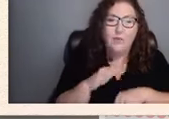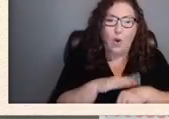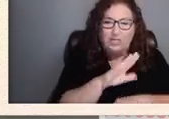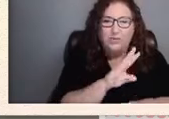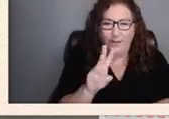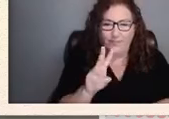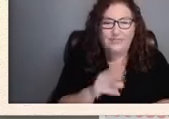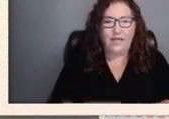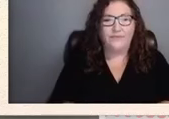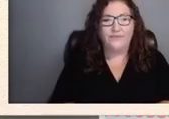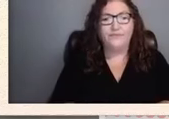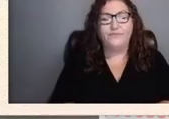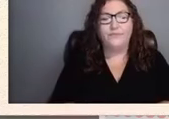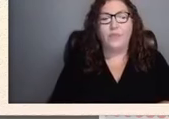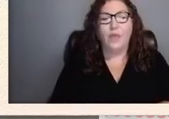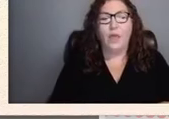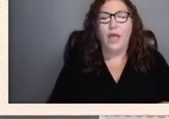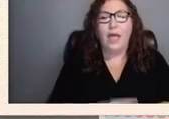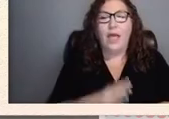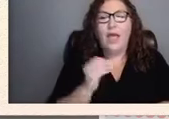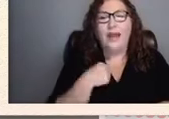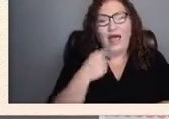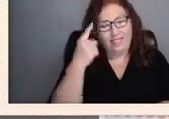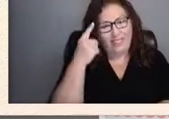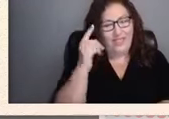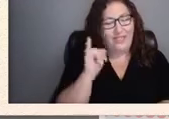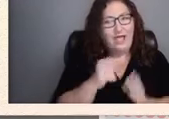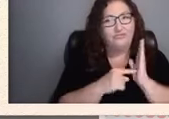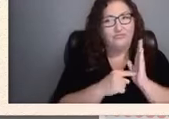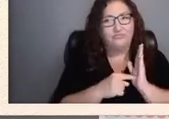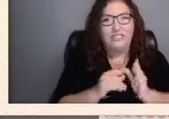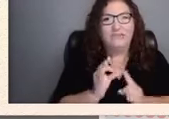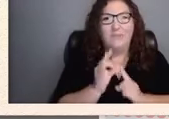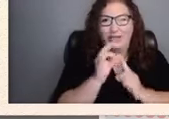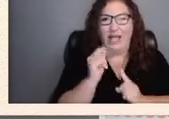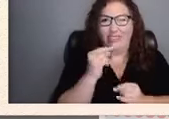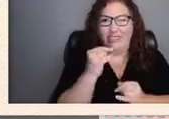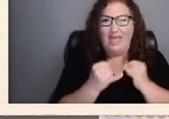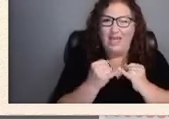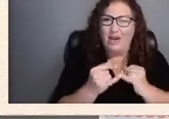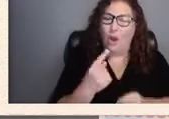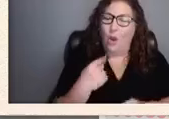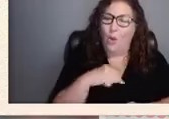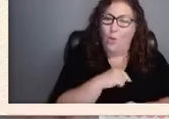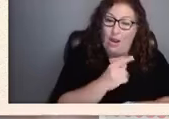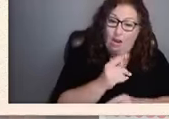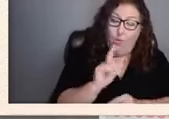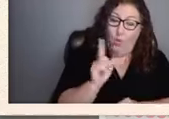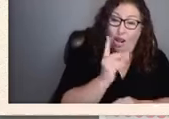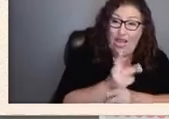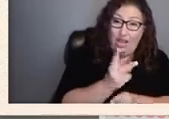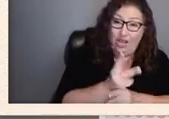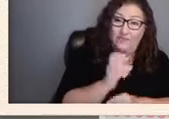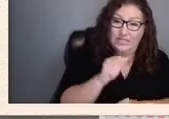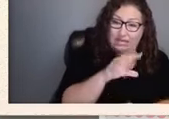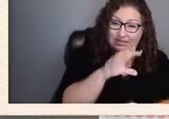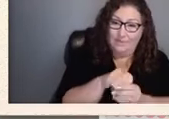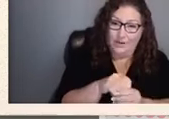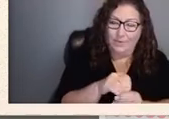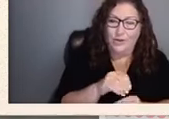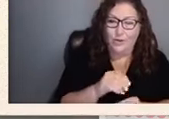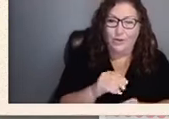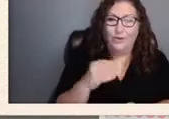well. And I think it highlights, especially right there at the end, where caregivers can step in to be useful about managing their own